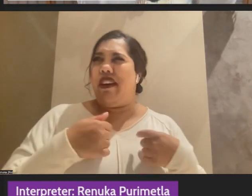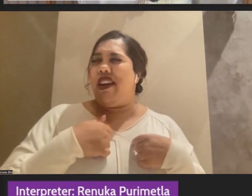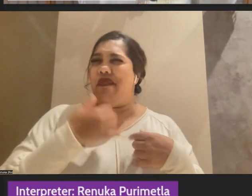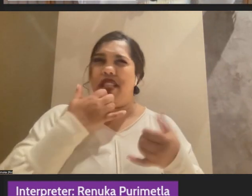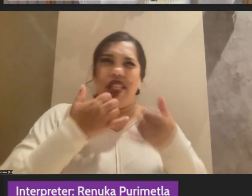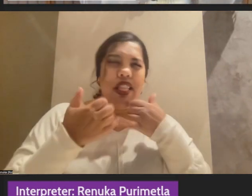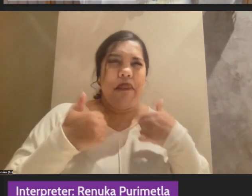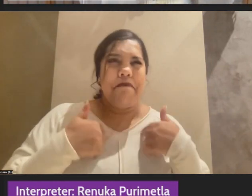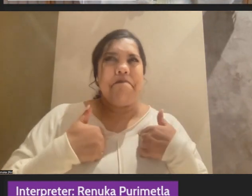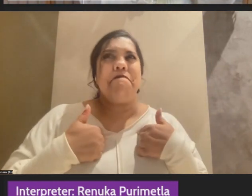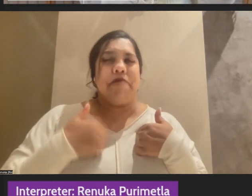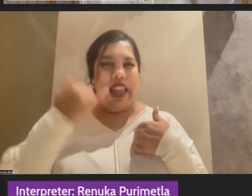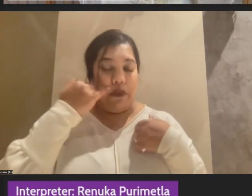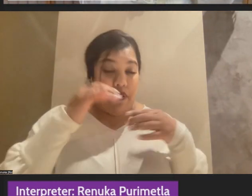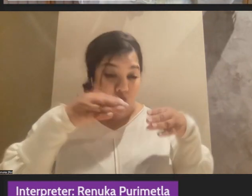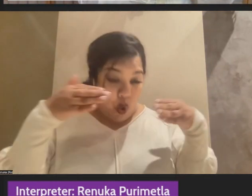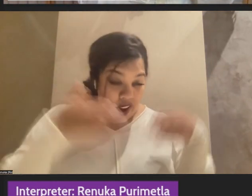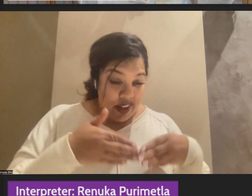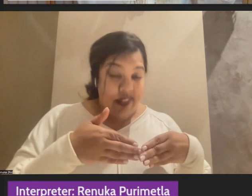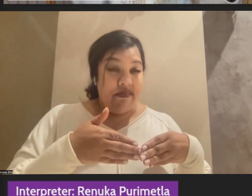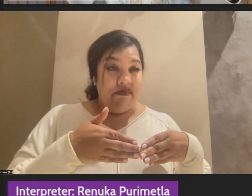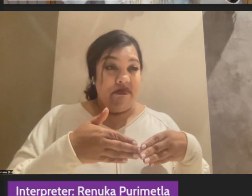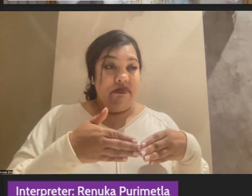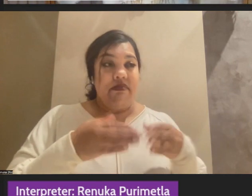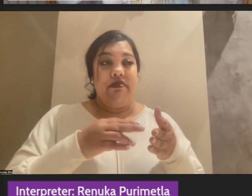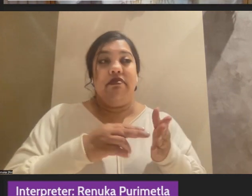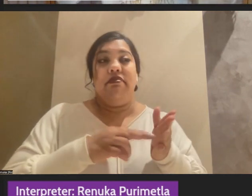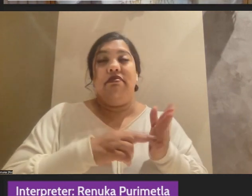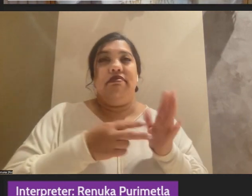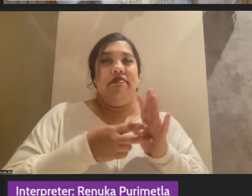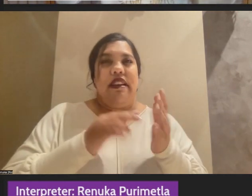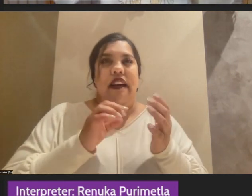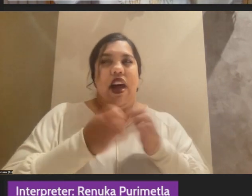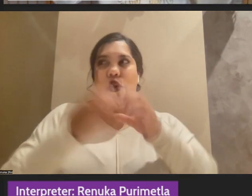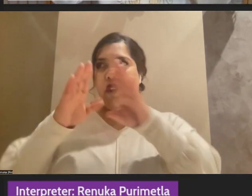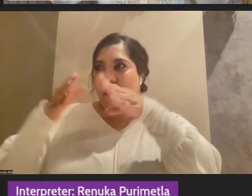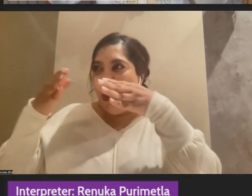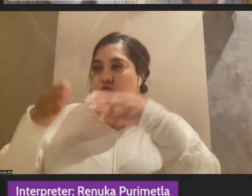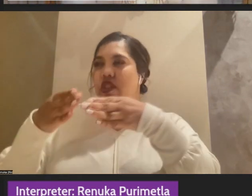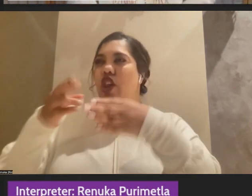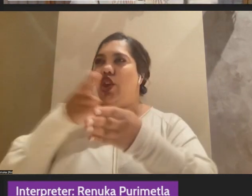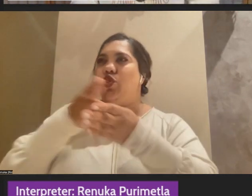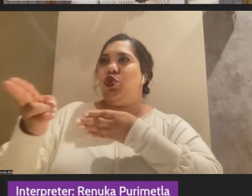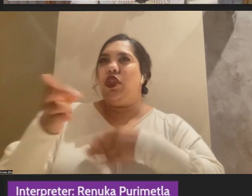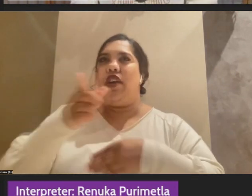When we're focused on that, how can we focus on the truth of our being?